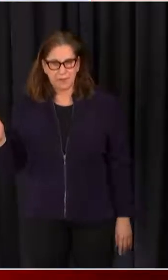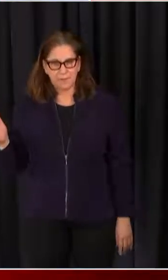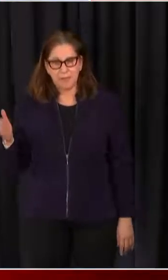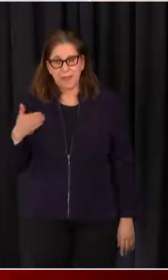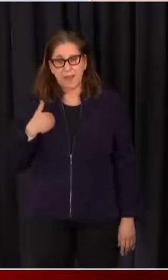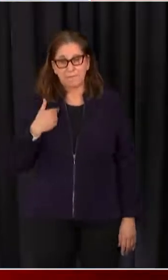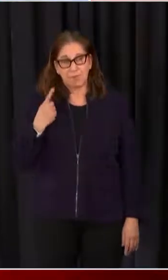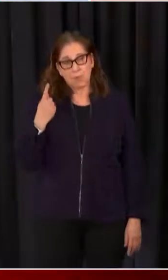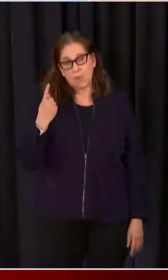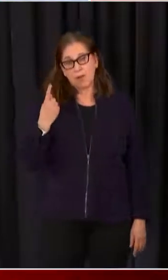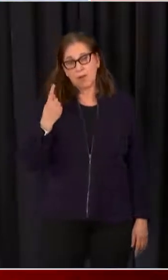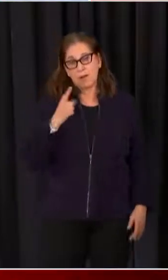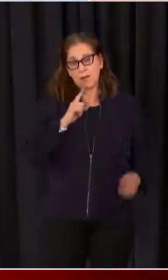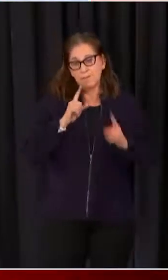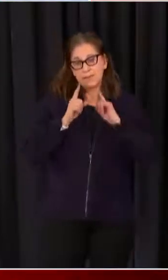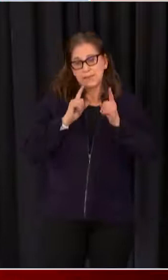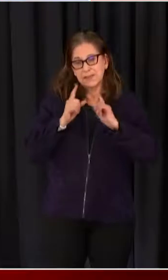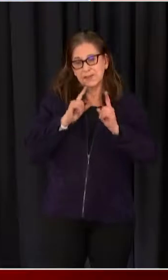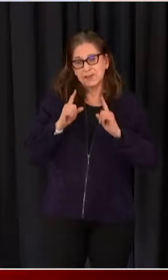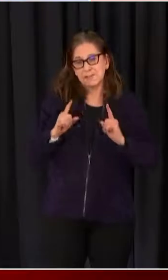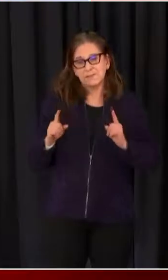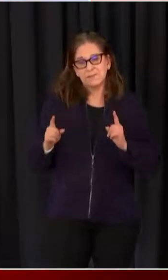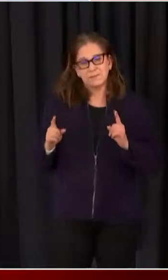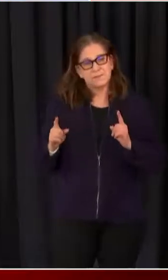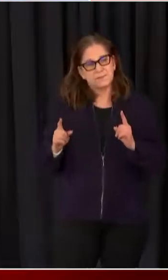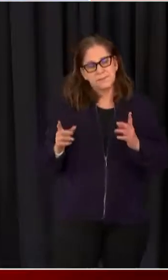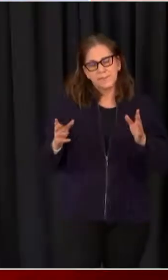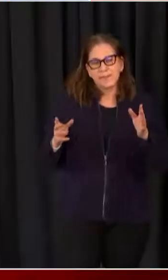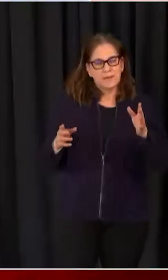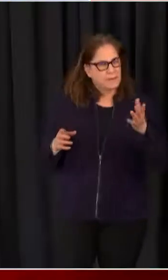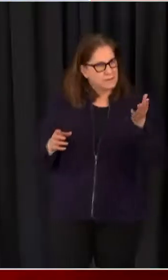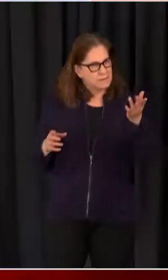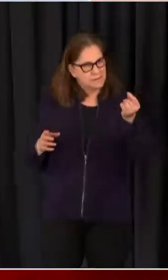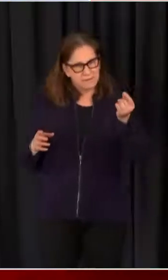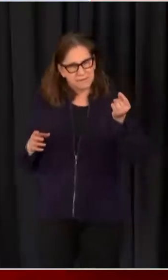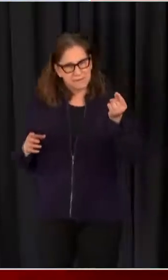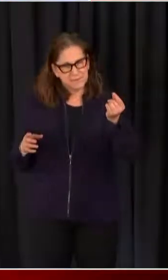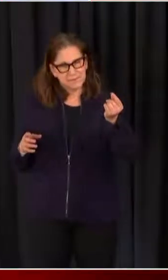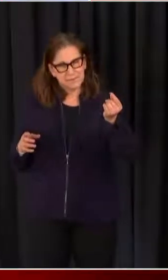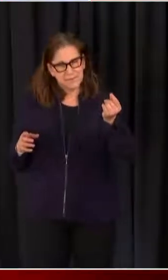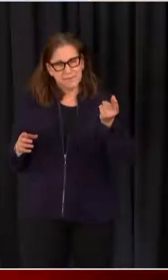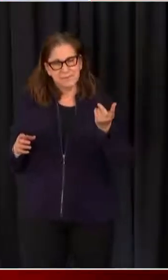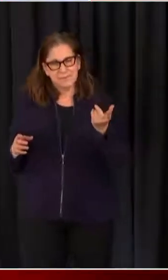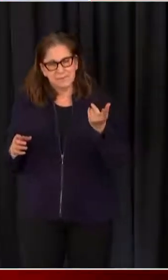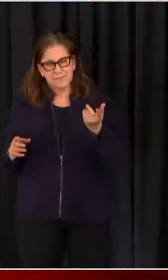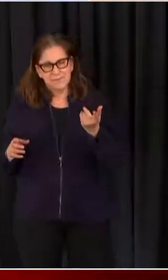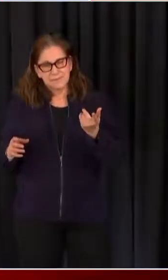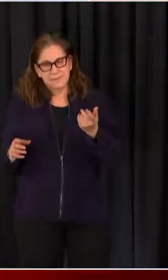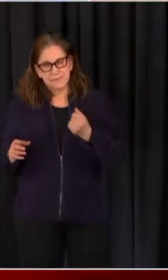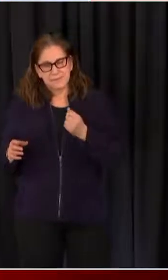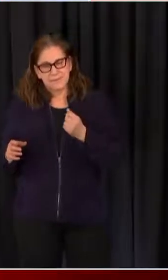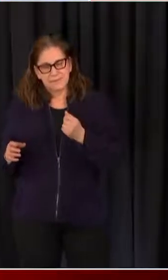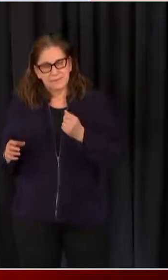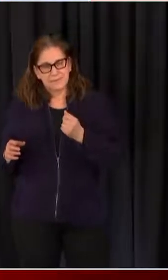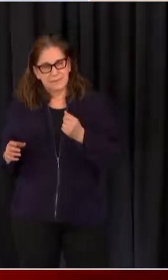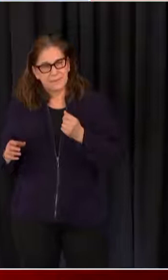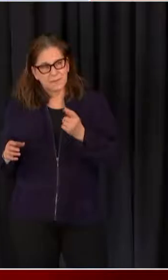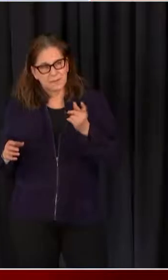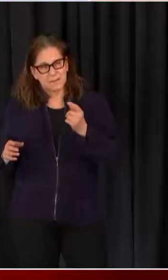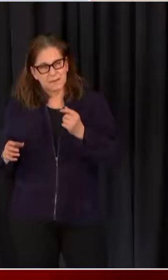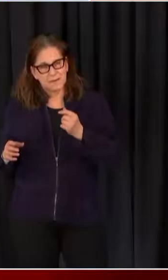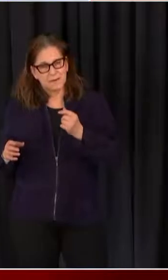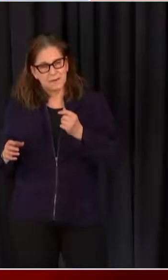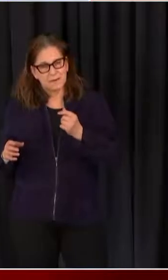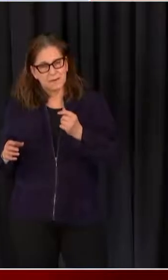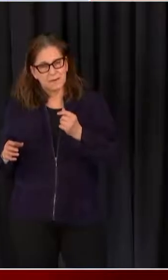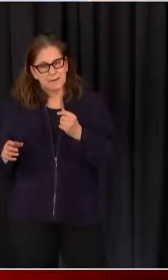to the, I'm not sure what they're calling that committee, but the initiative that General Honore is leading, the chief,